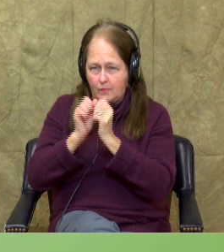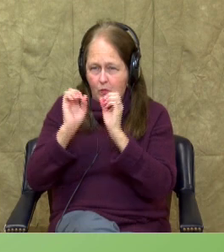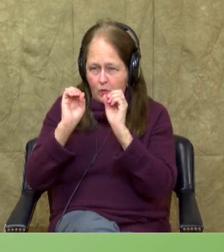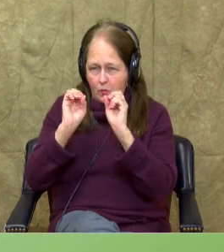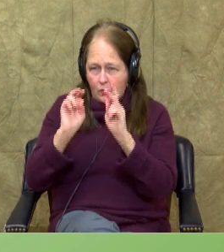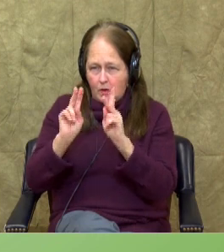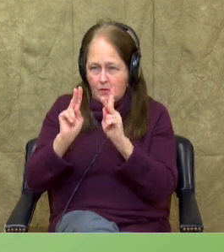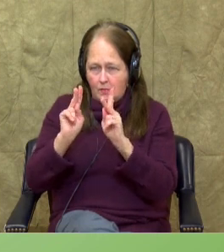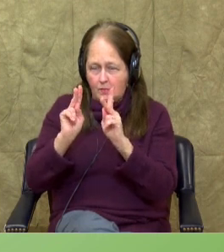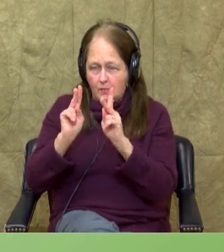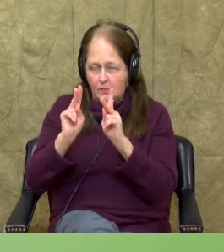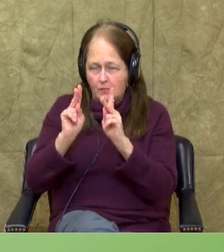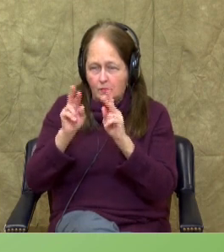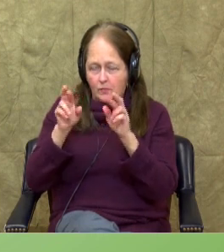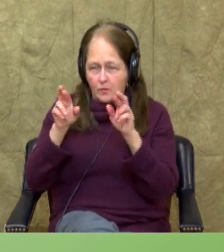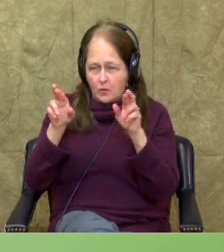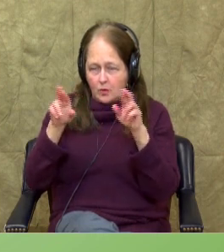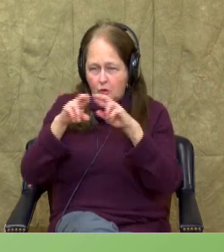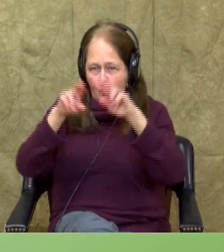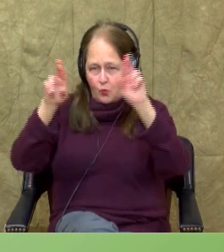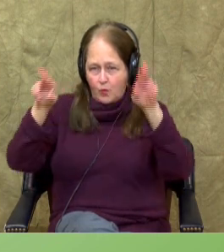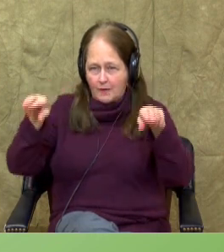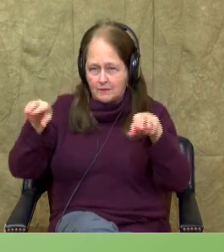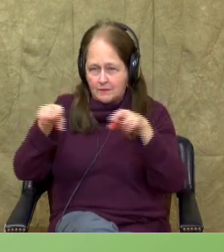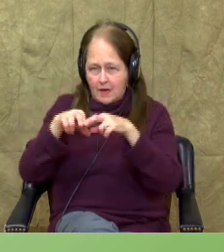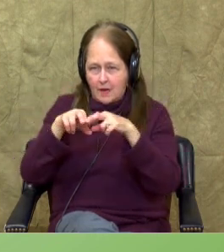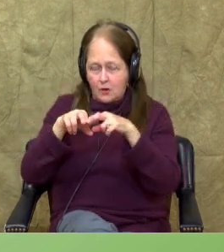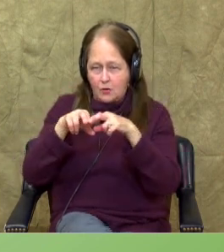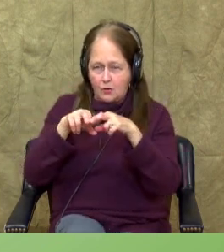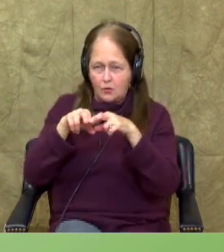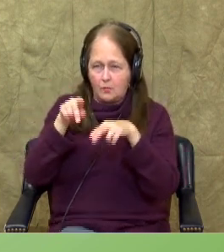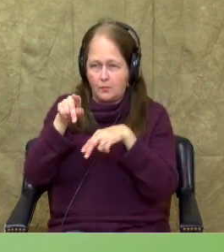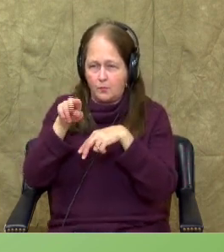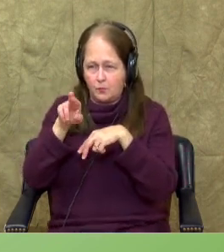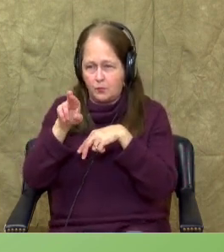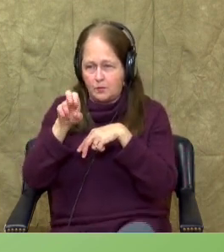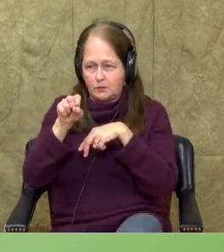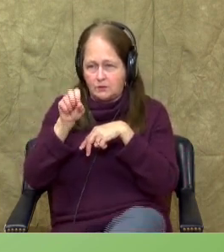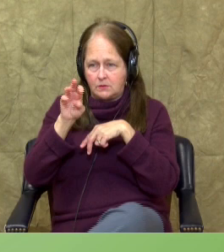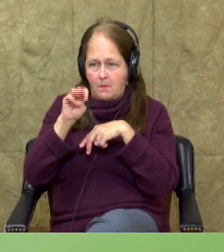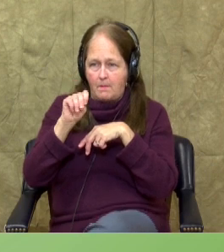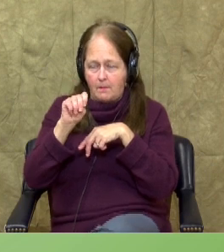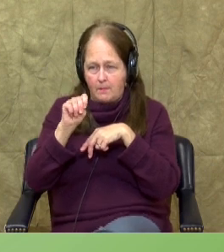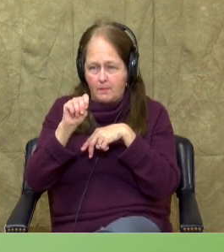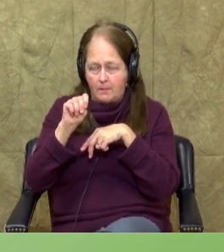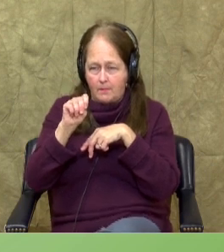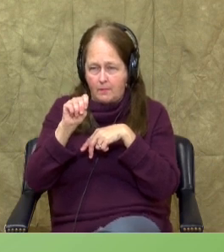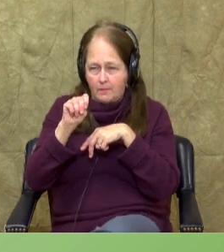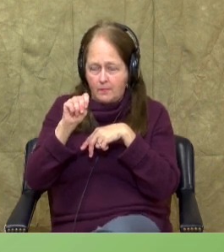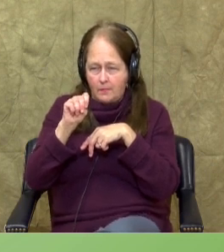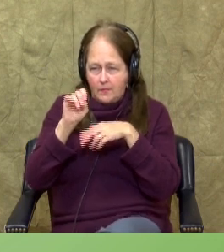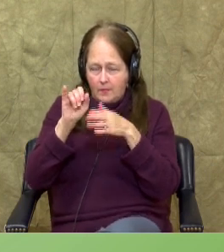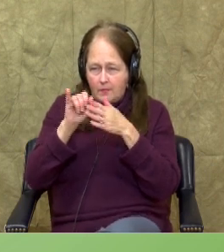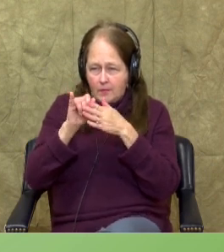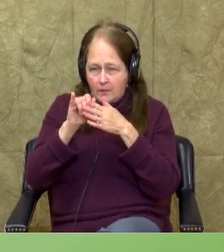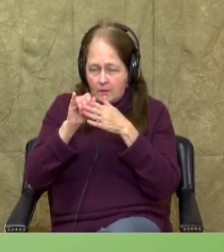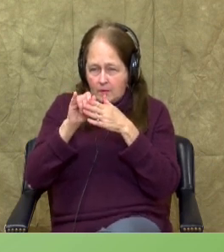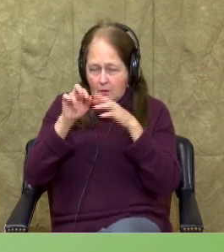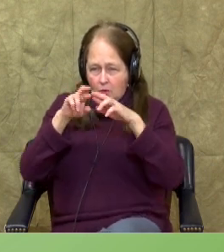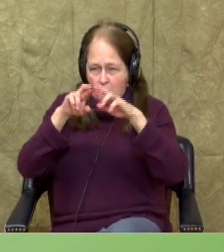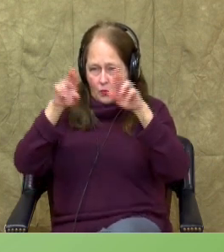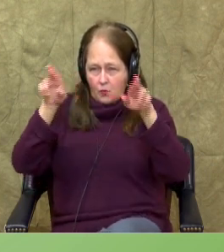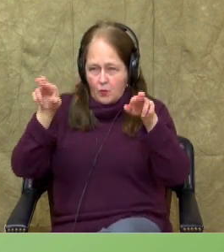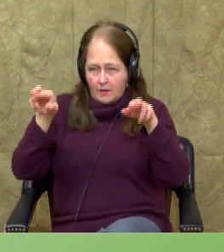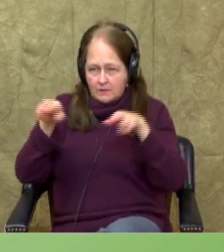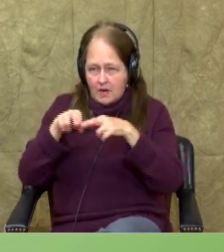Okay, this is a rectangular prism. I want us to talk for a minute about the pieces of a